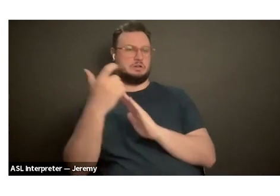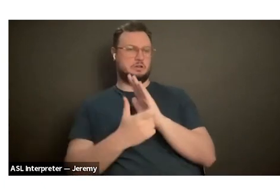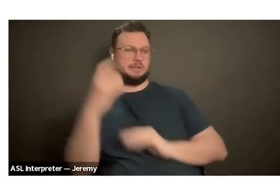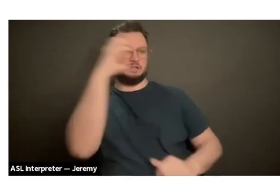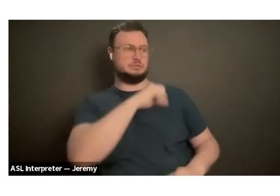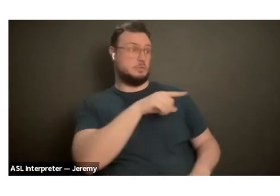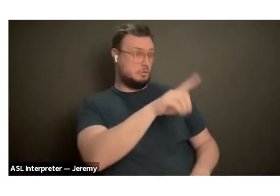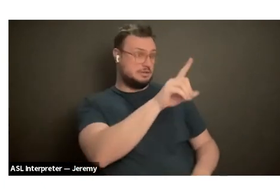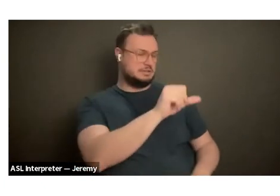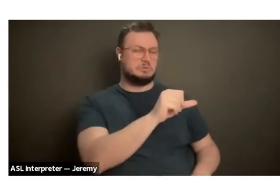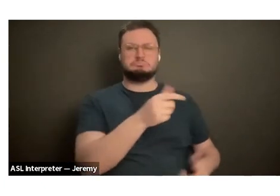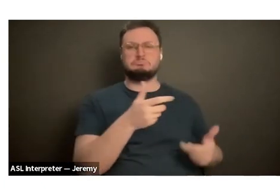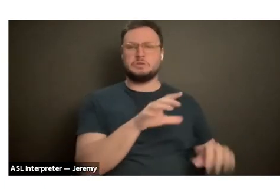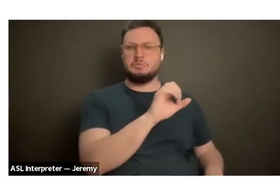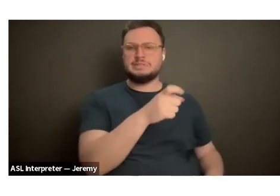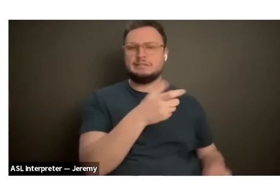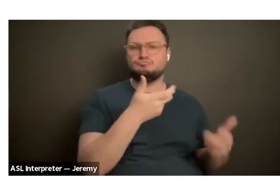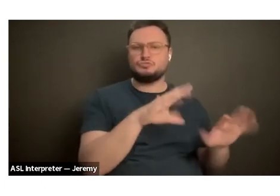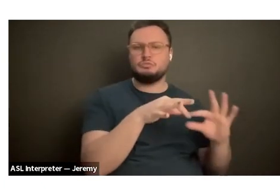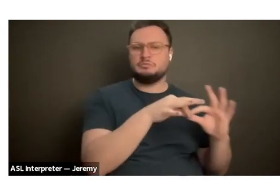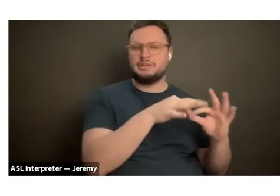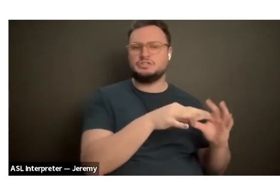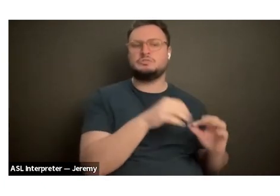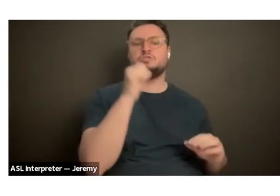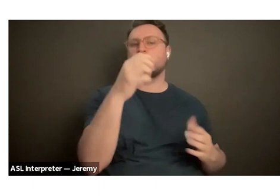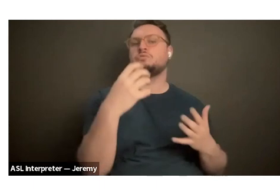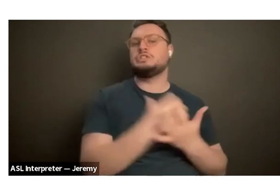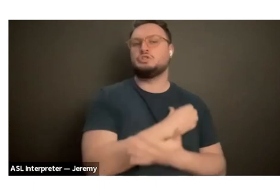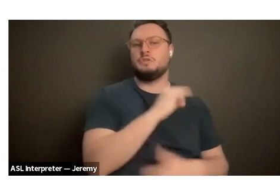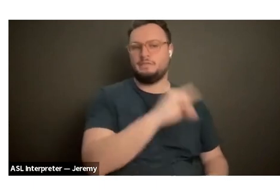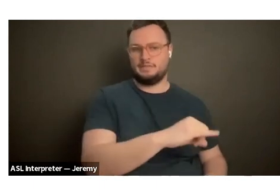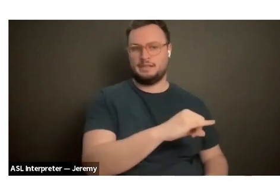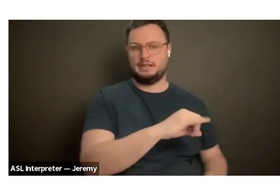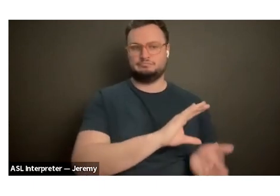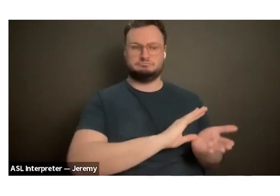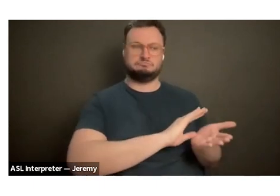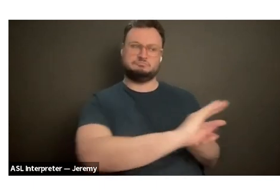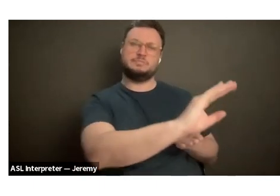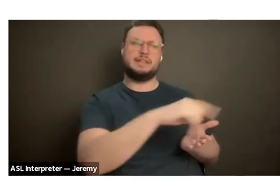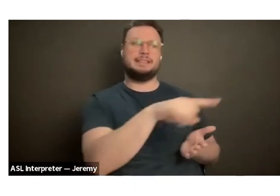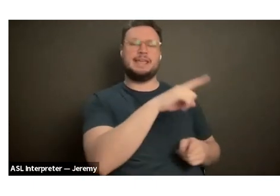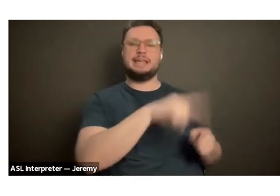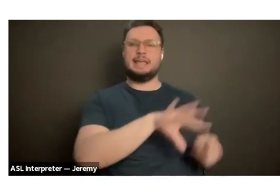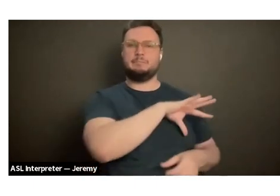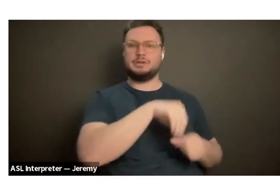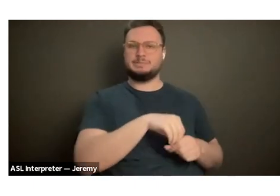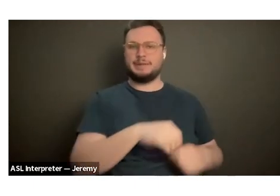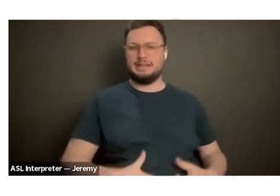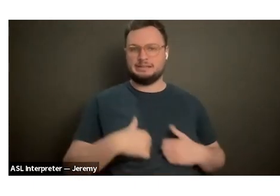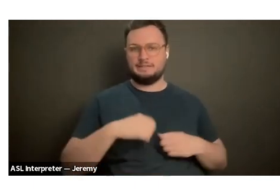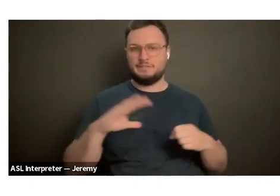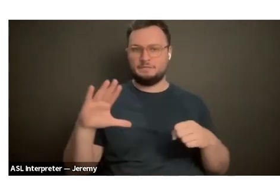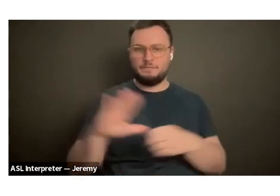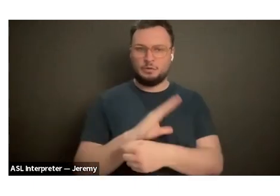human experience, close quote. And I think it's really important to recognize that, a lot of these statistics